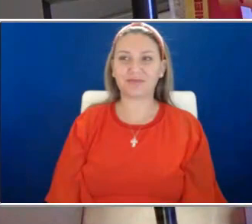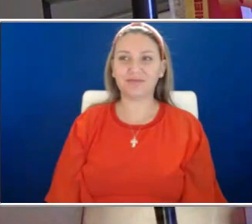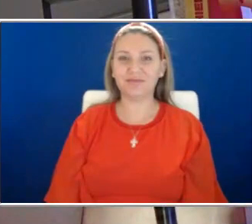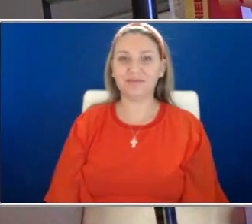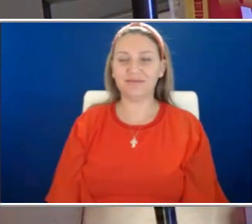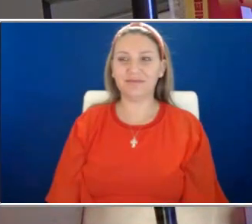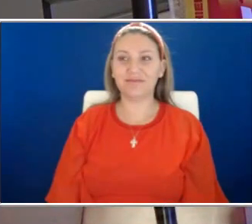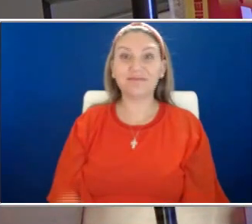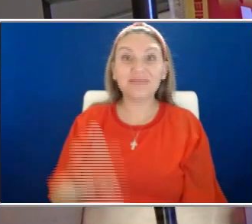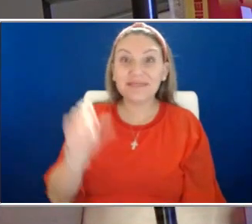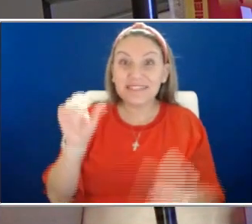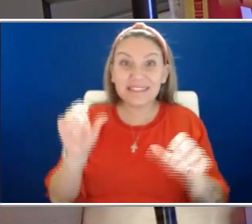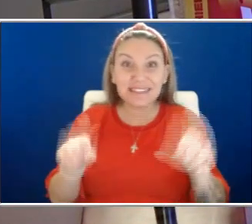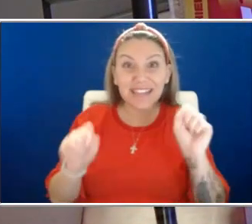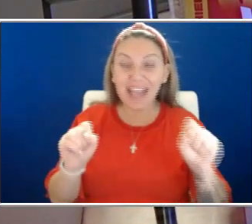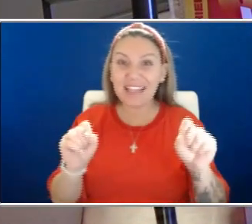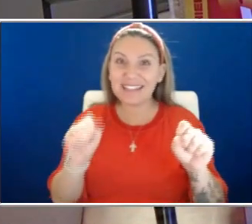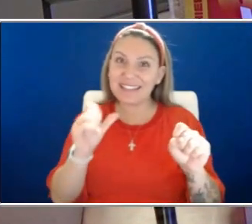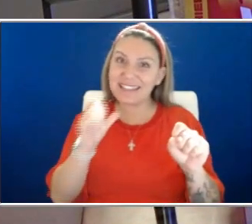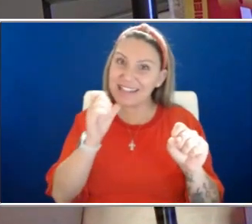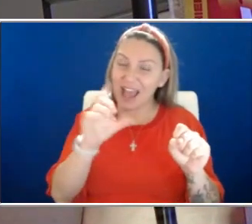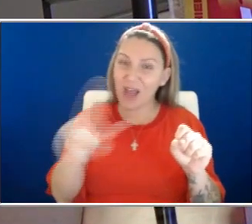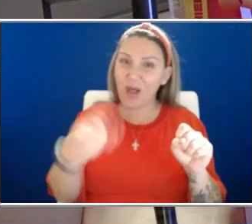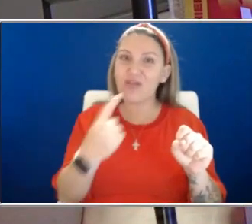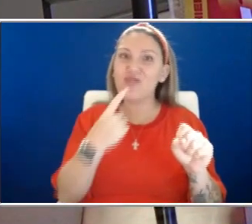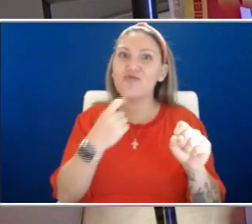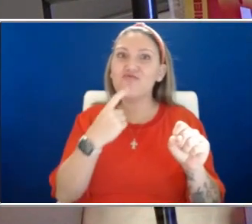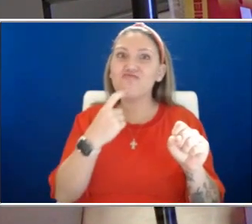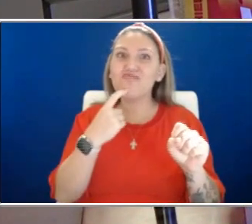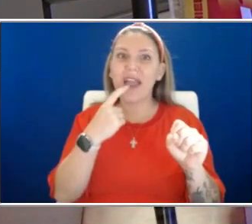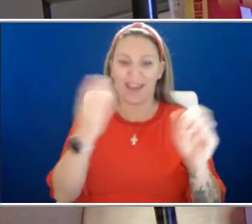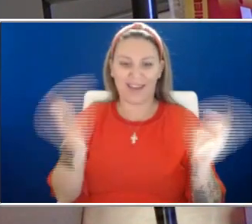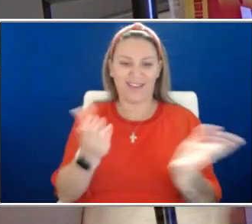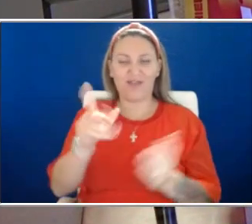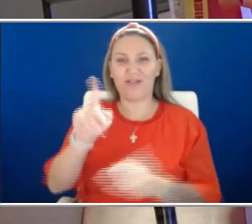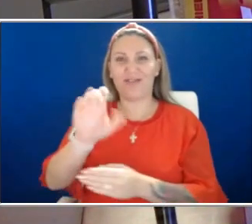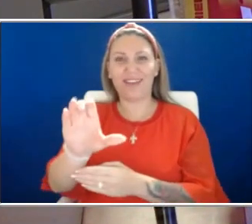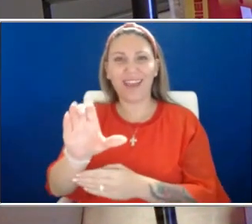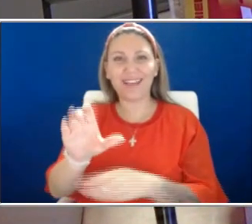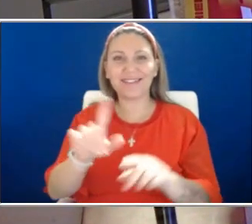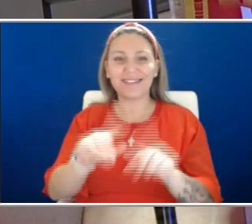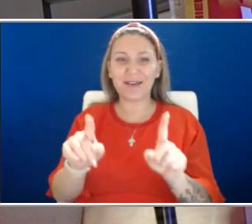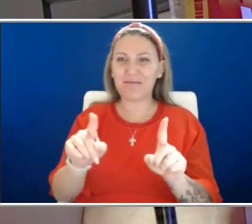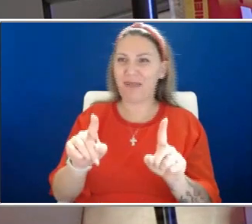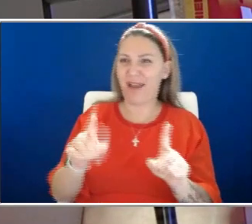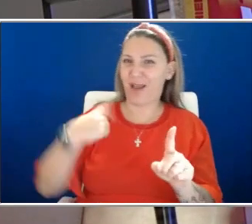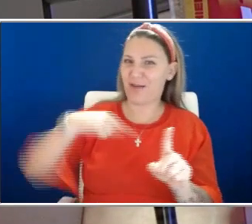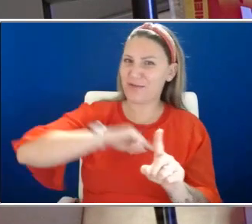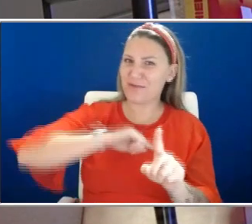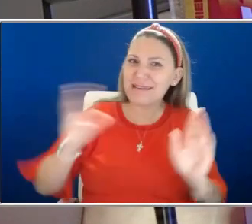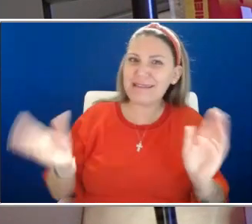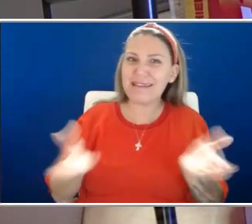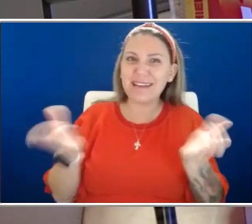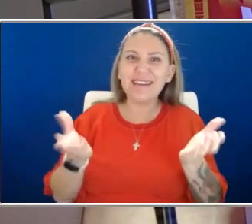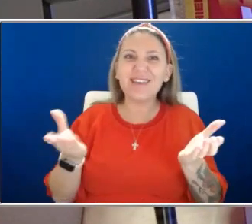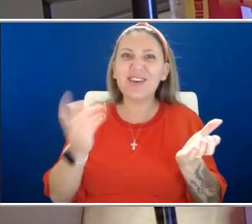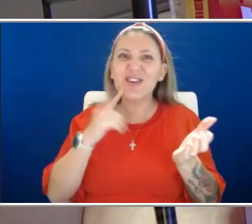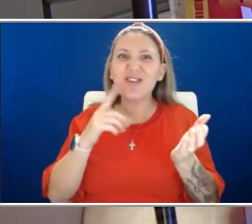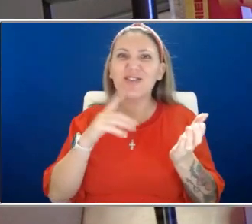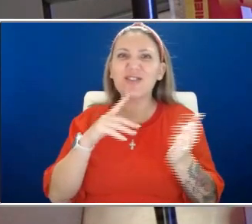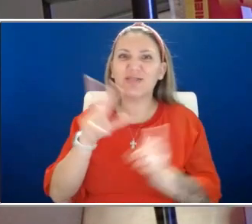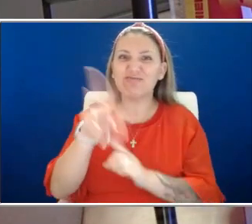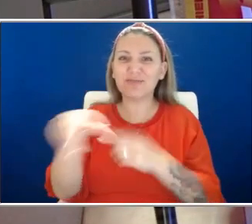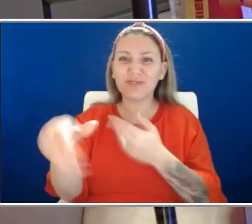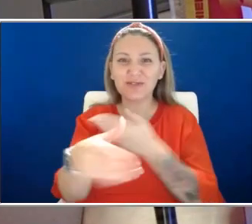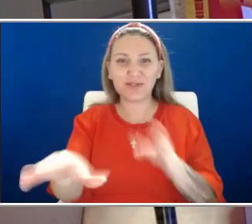Yeah, so it's not just Red Across Chiefs Kingdom here in Kansas City, but we're getting in on it here in the studio too. And these